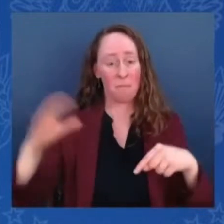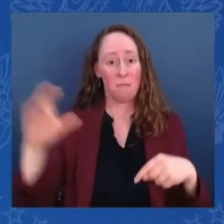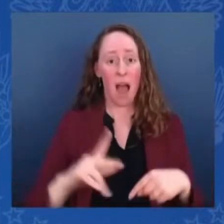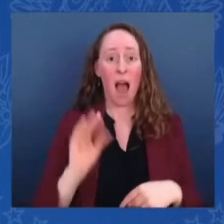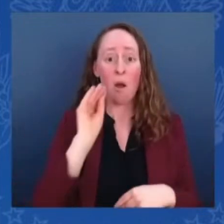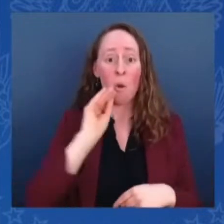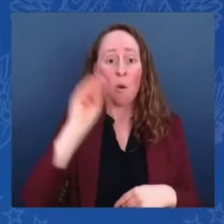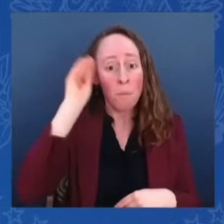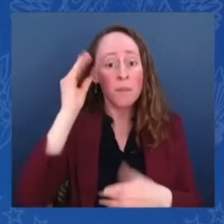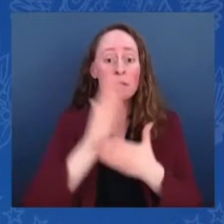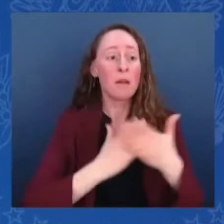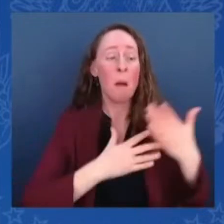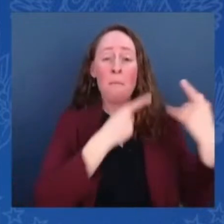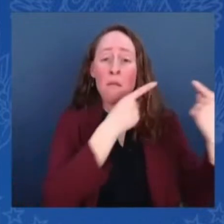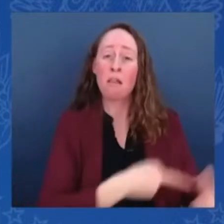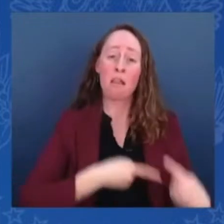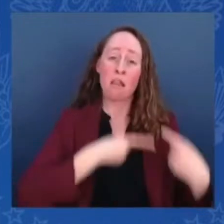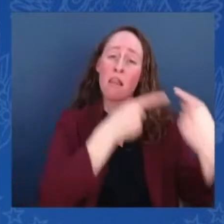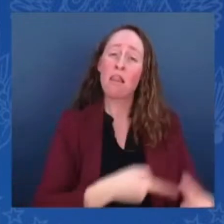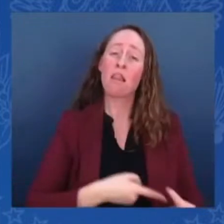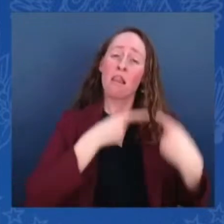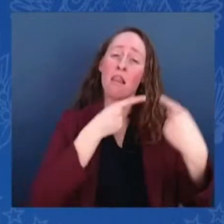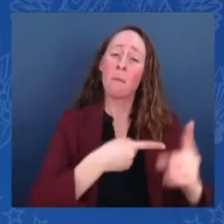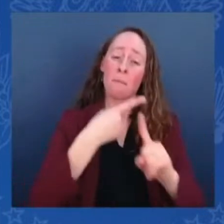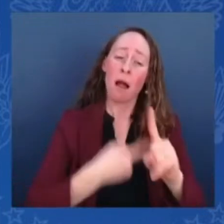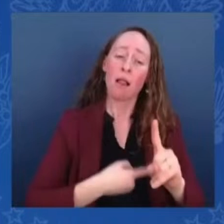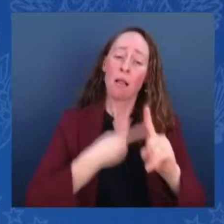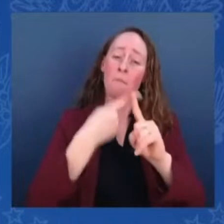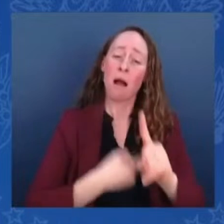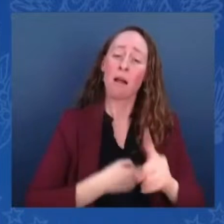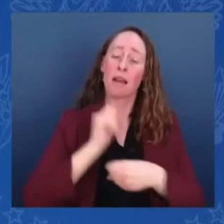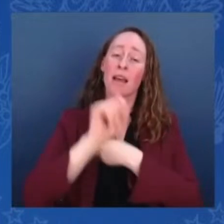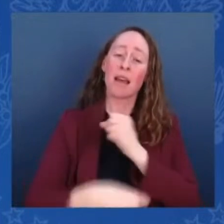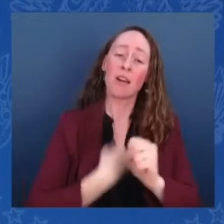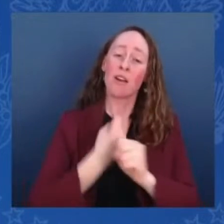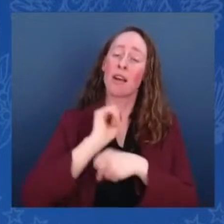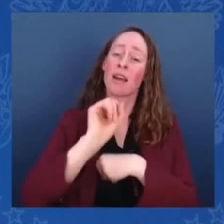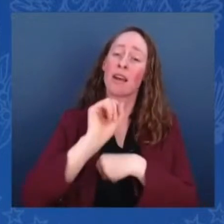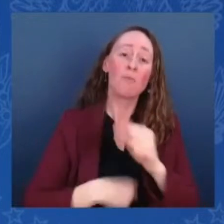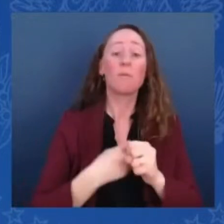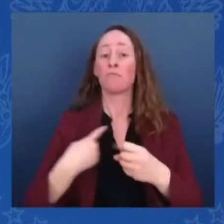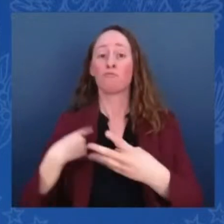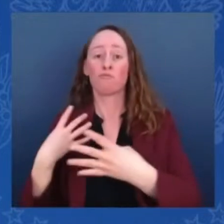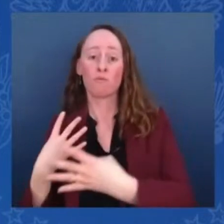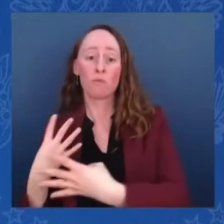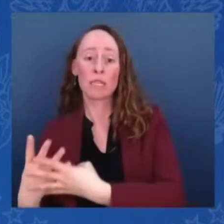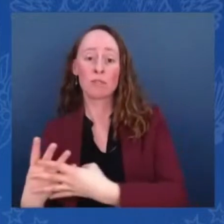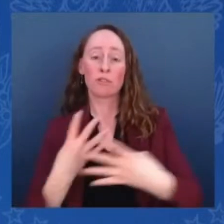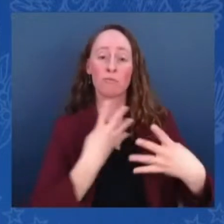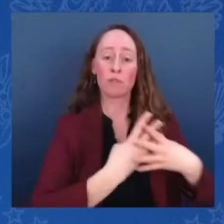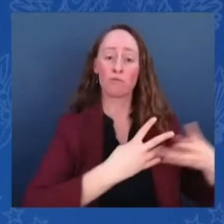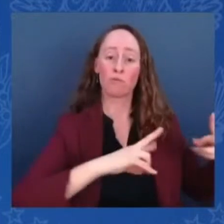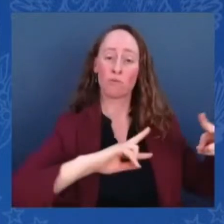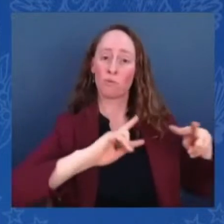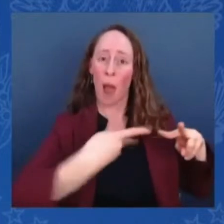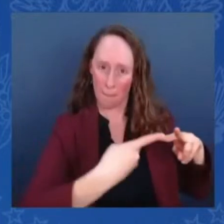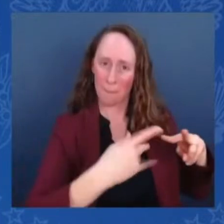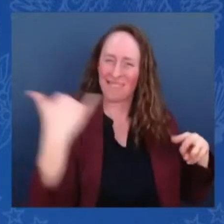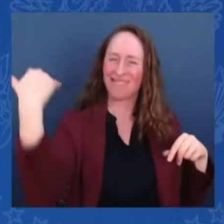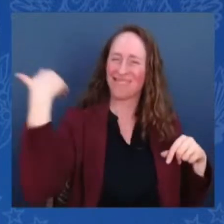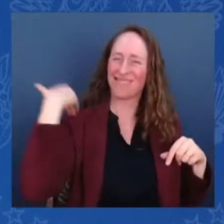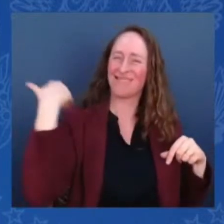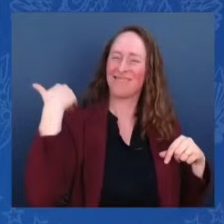effort, like the prisoner swap with Russia over the past summer. A feat of diplomacy involving many of